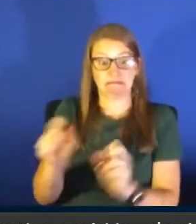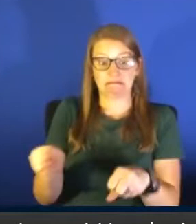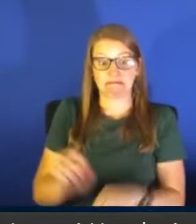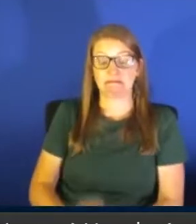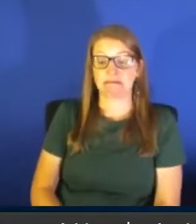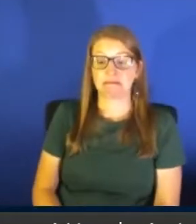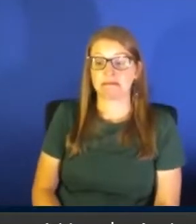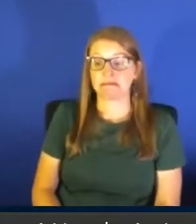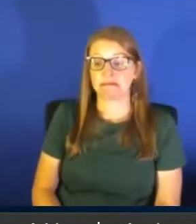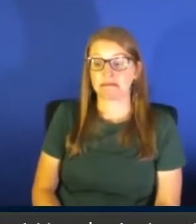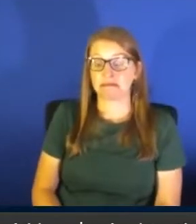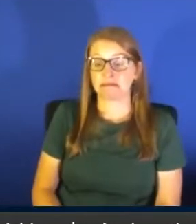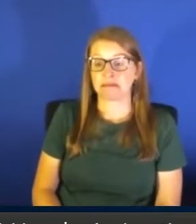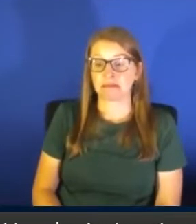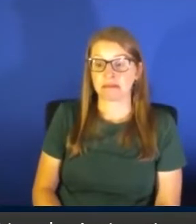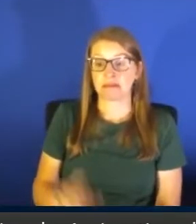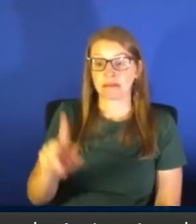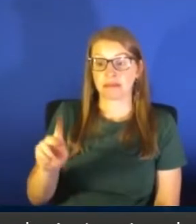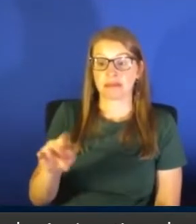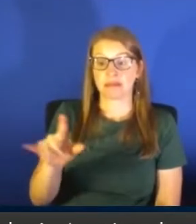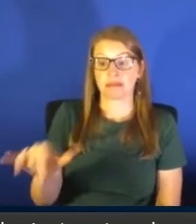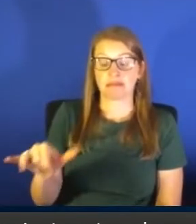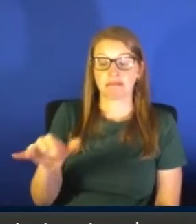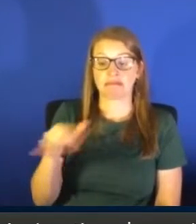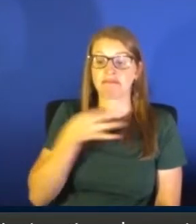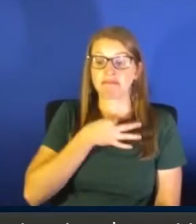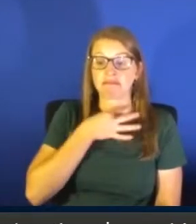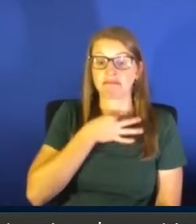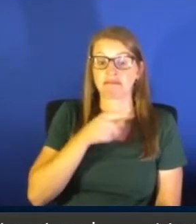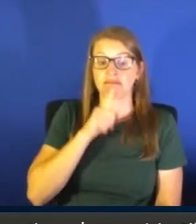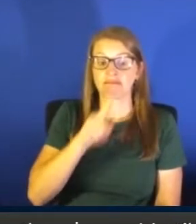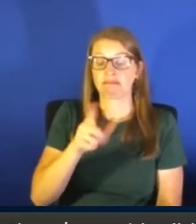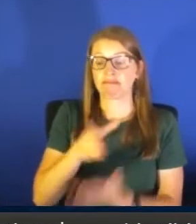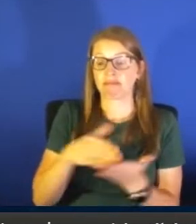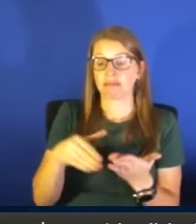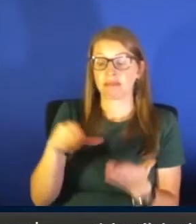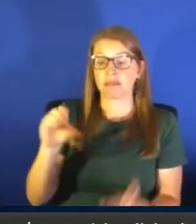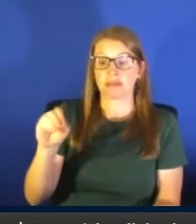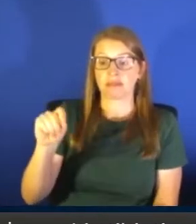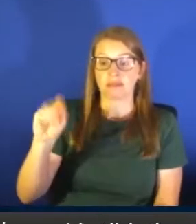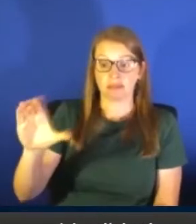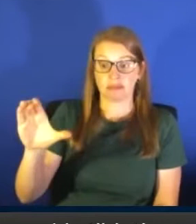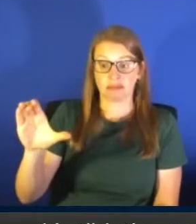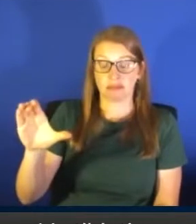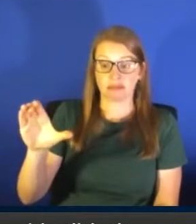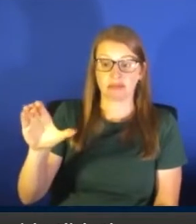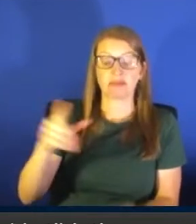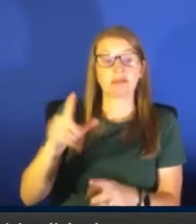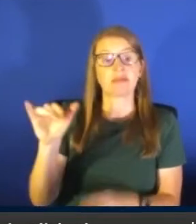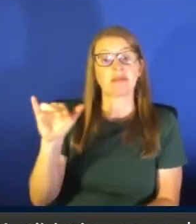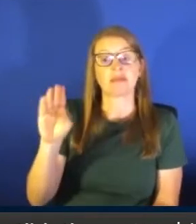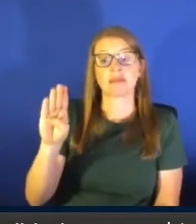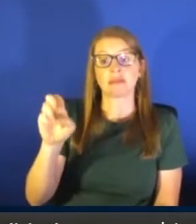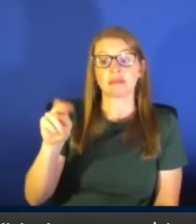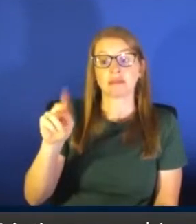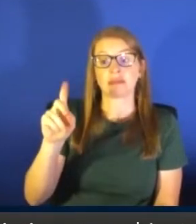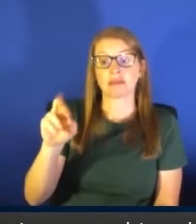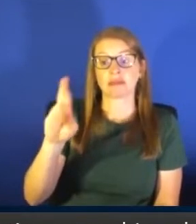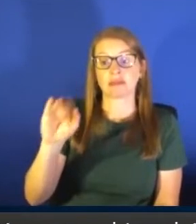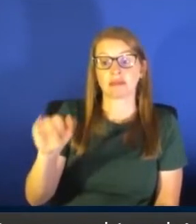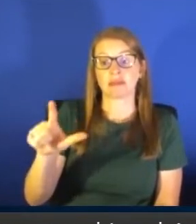All right. Kathy's asking, is it true some over-the-counter medications like Benadryl can cause liver